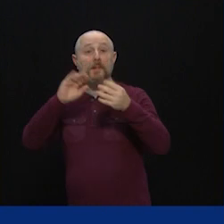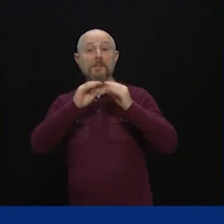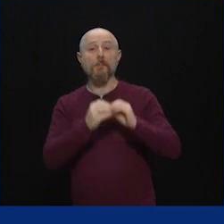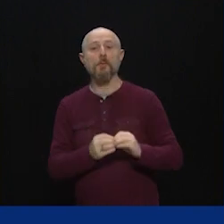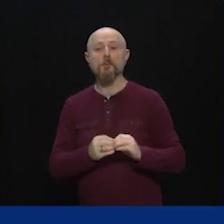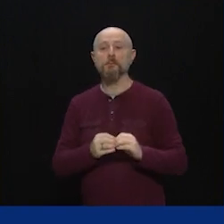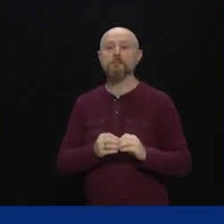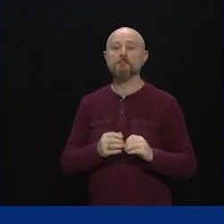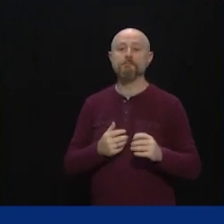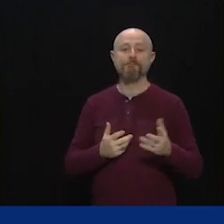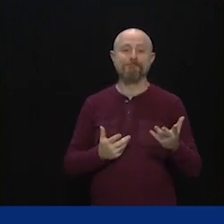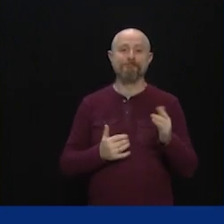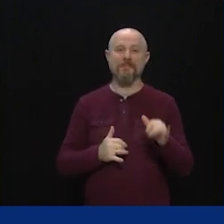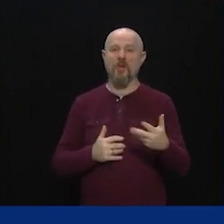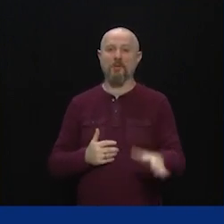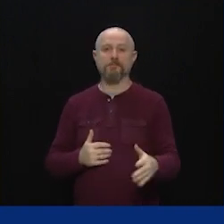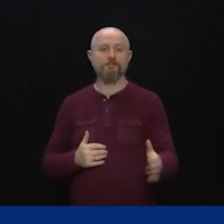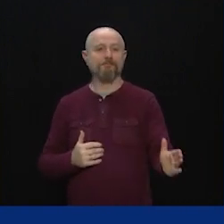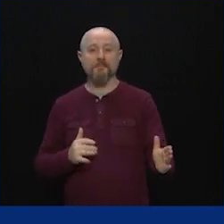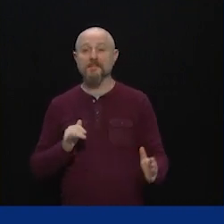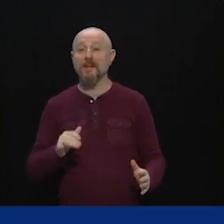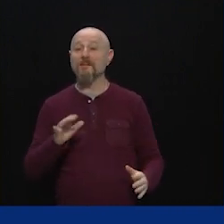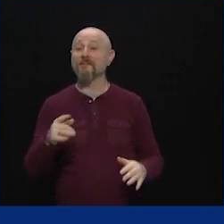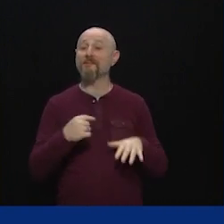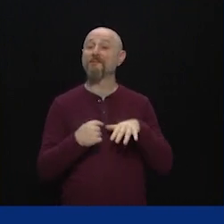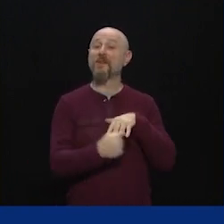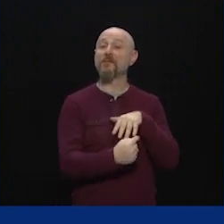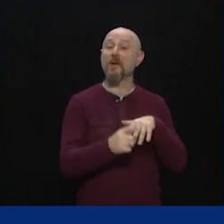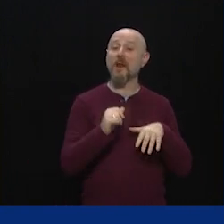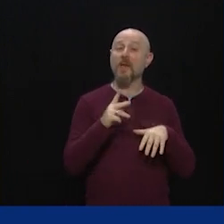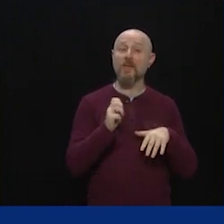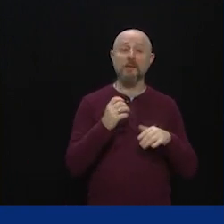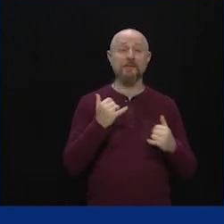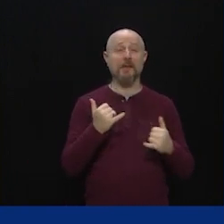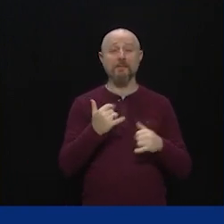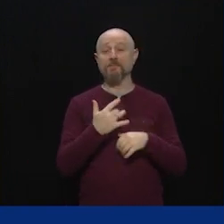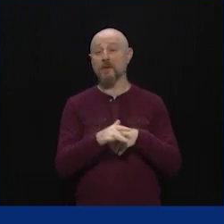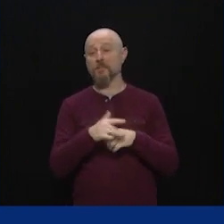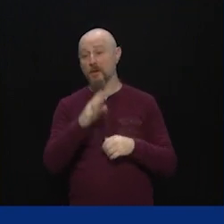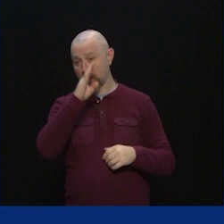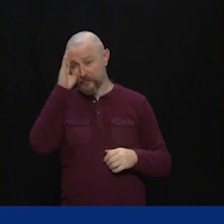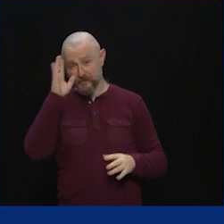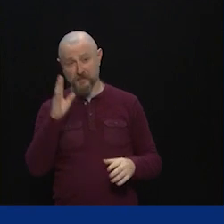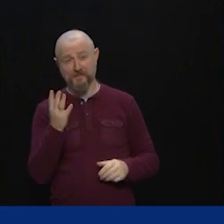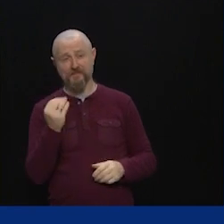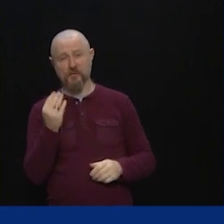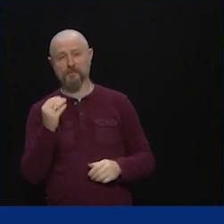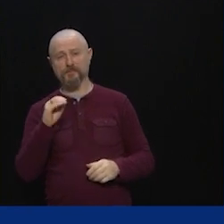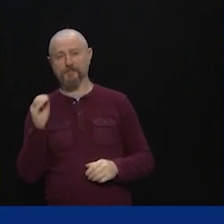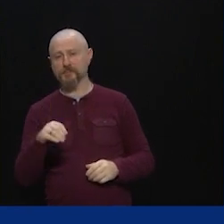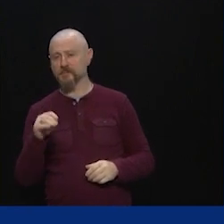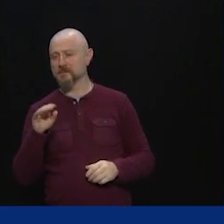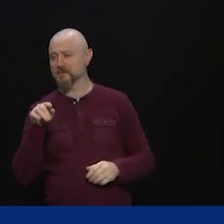Lakes capacity overall is about 14% of acute beds. We dip below, any institution has 10% or below,